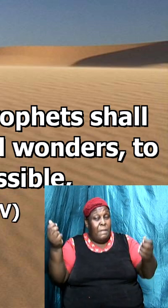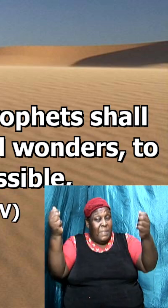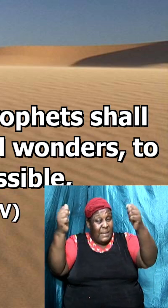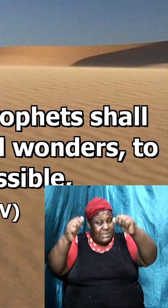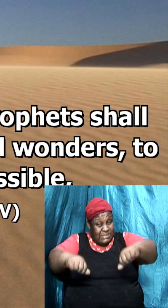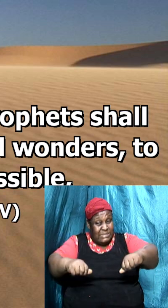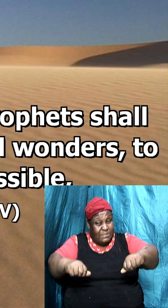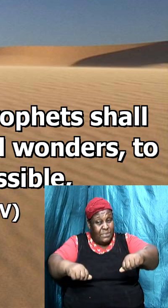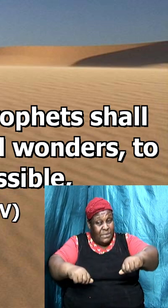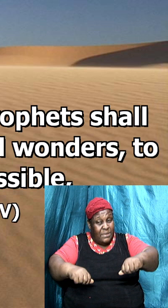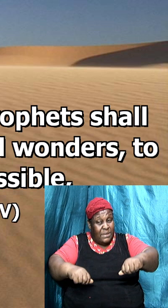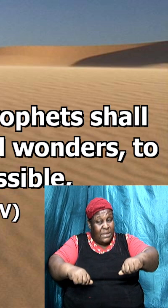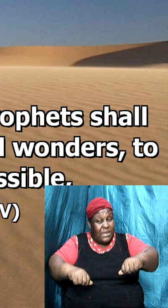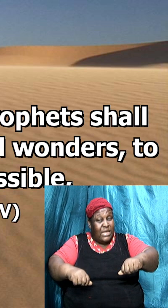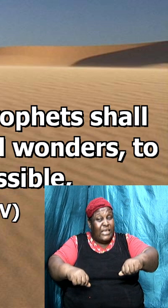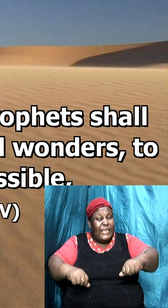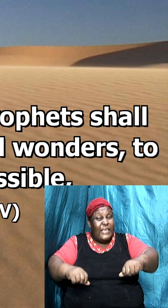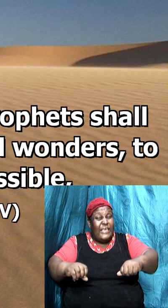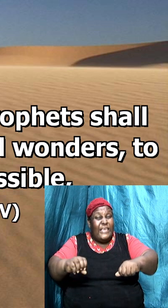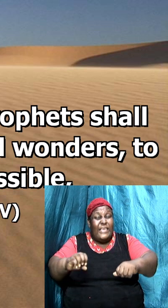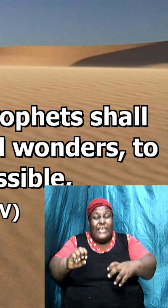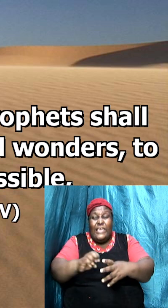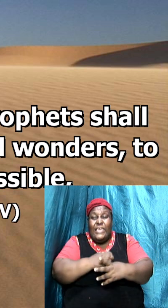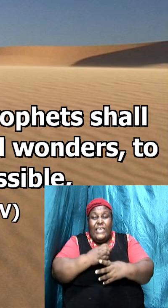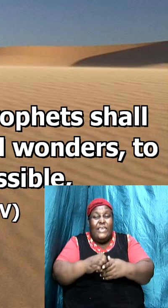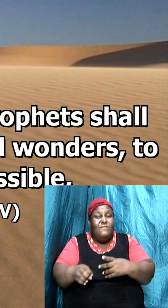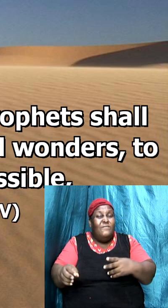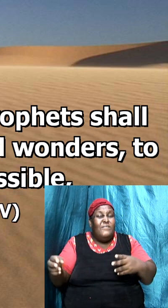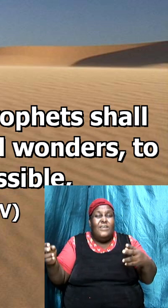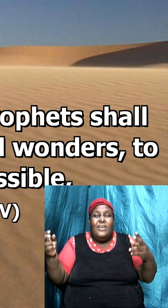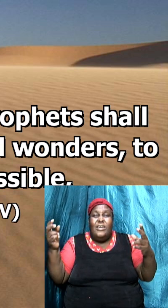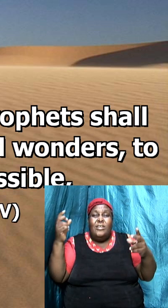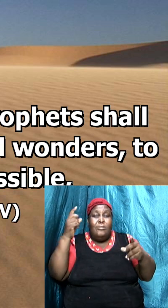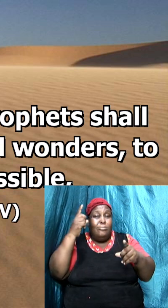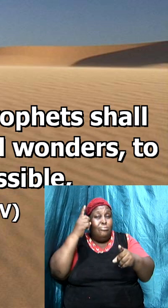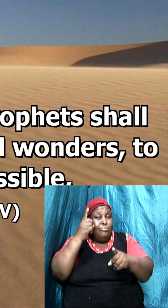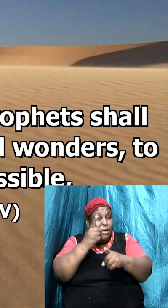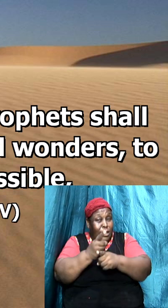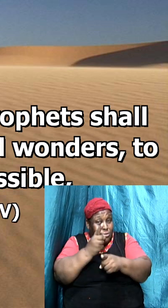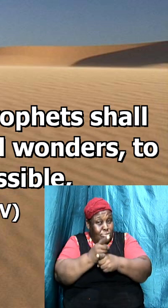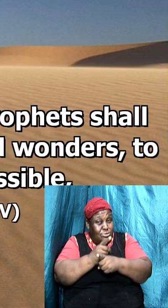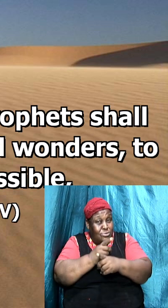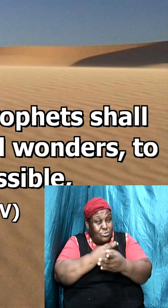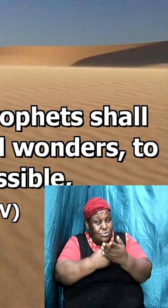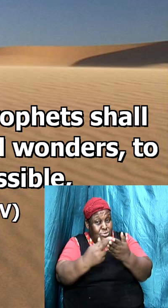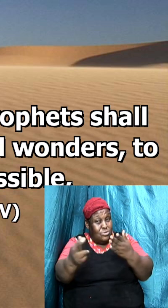you know, even the very elect would be deceived.